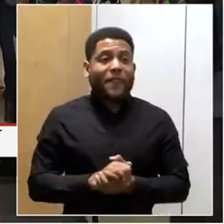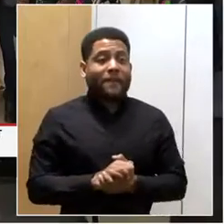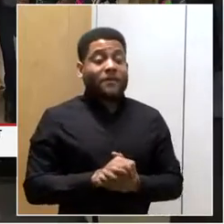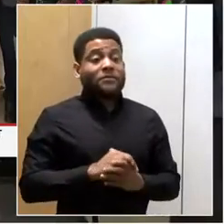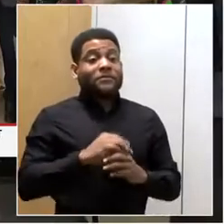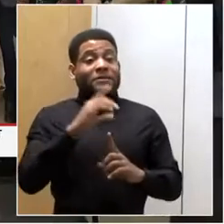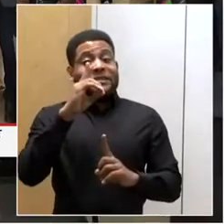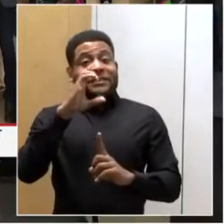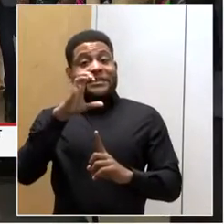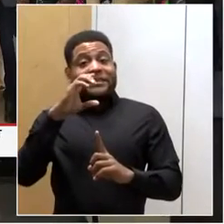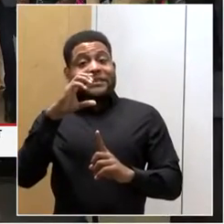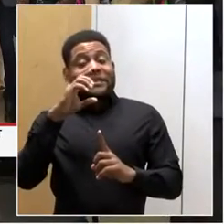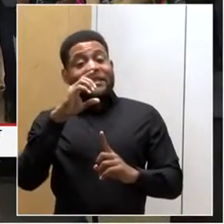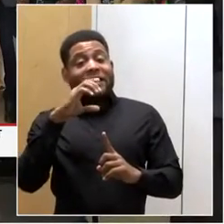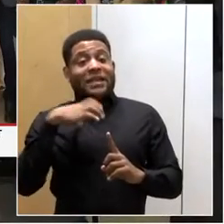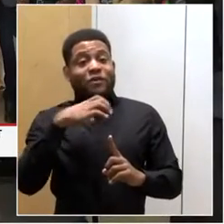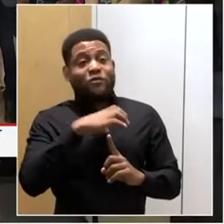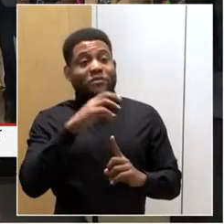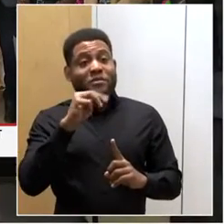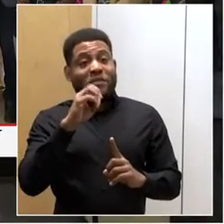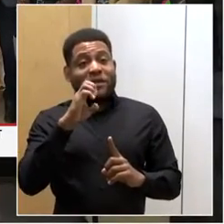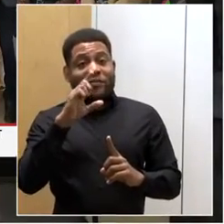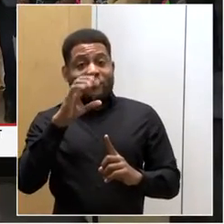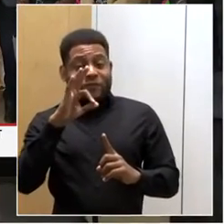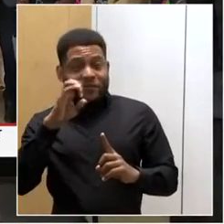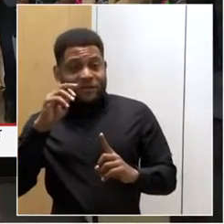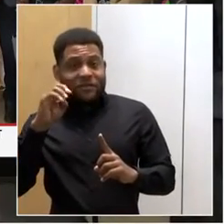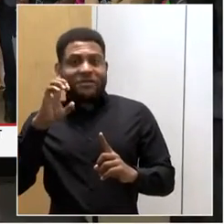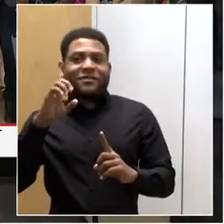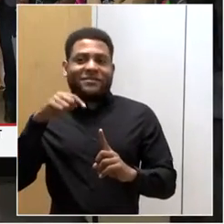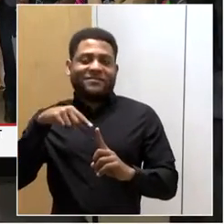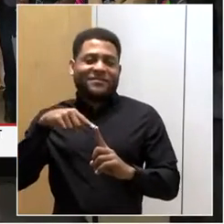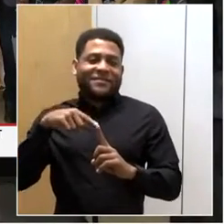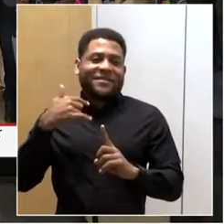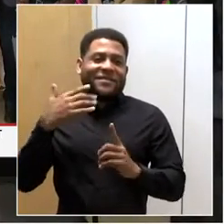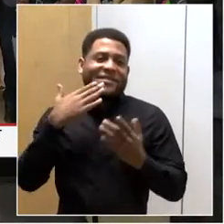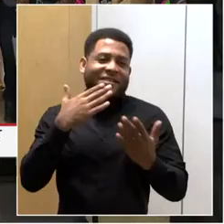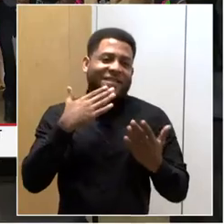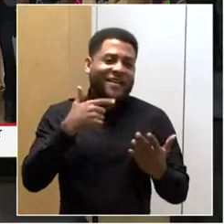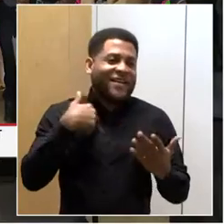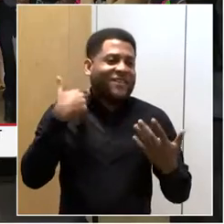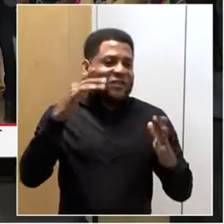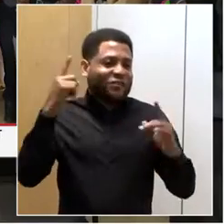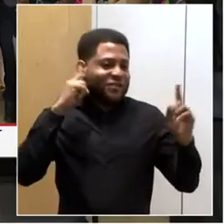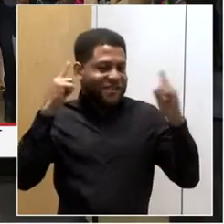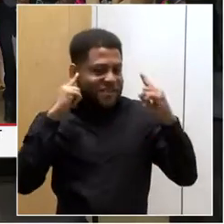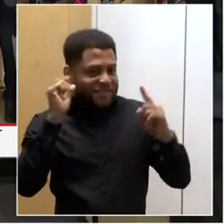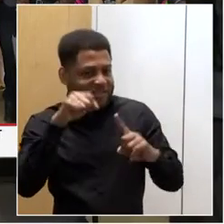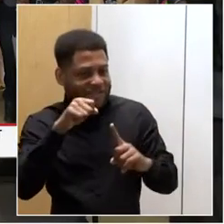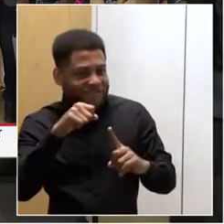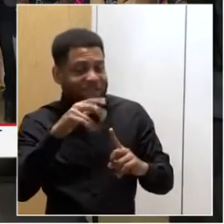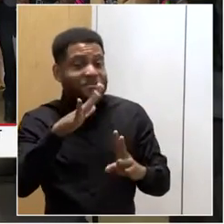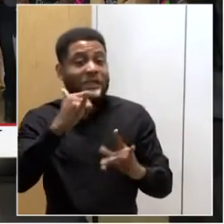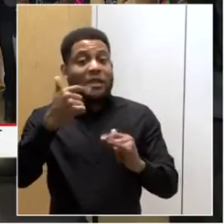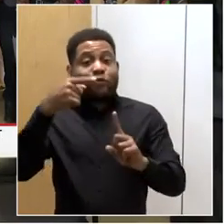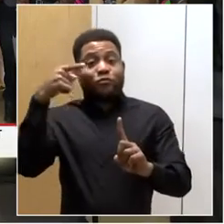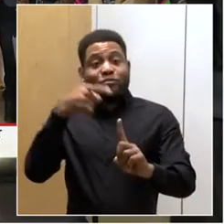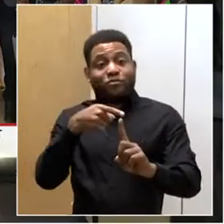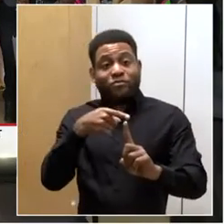questions. I heard every one of your questions, Mark. I'll say this. Occasionally in